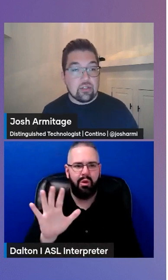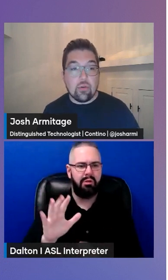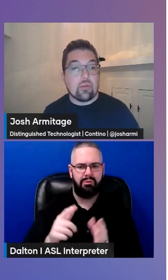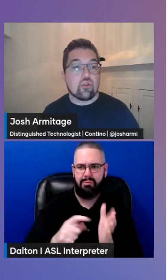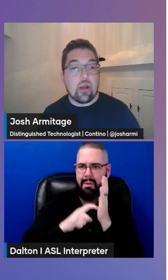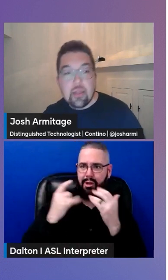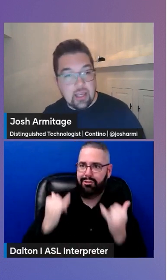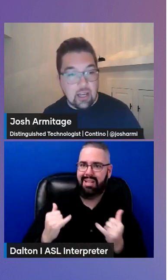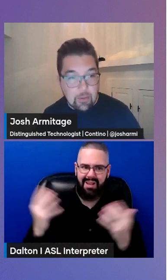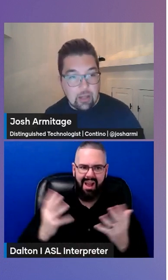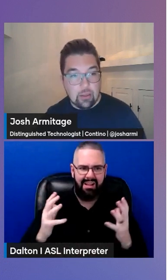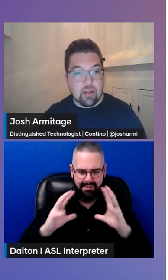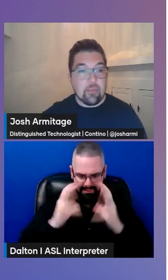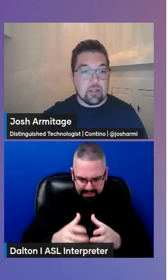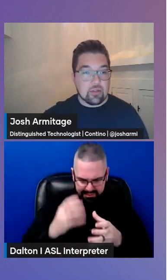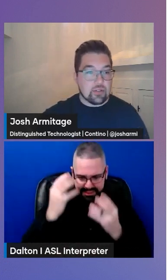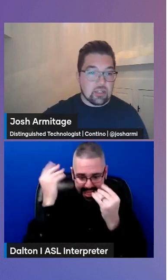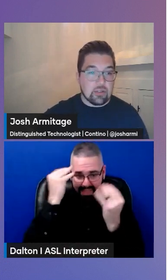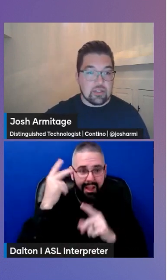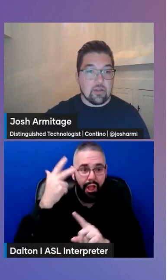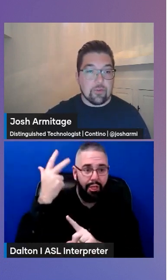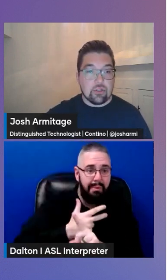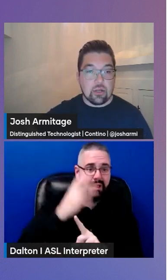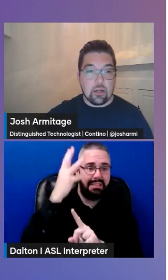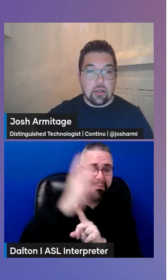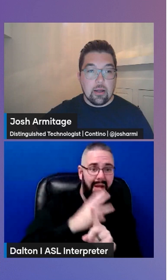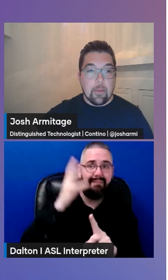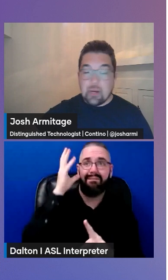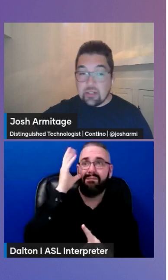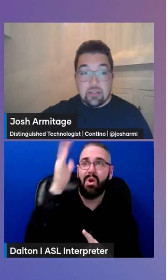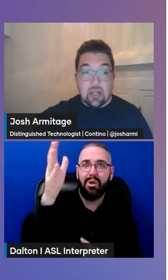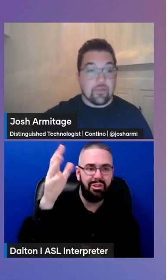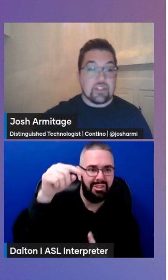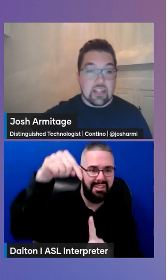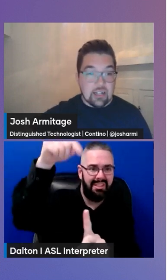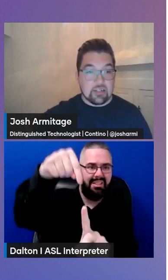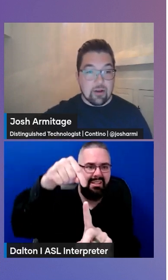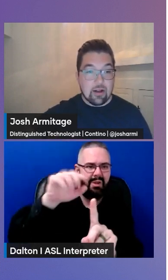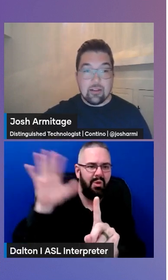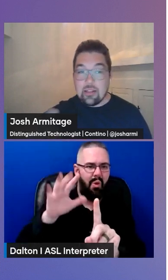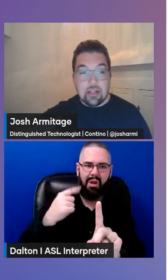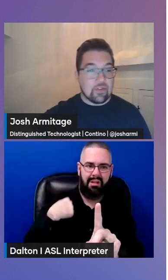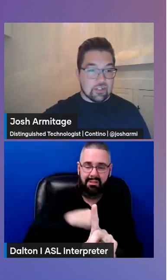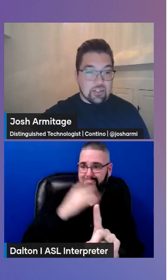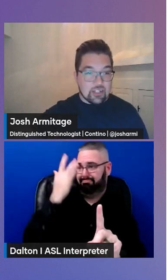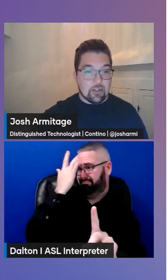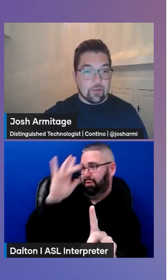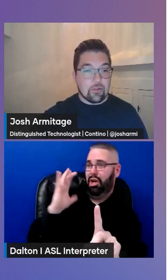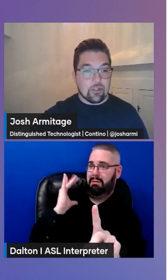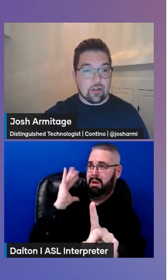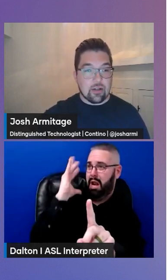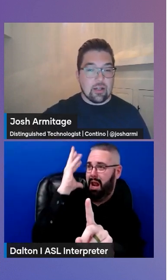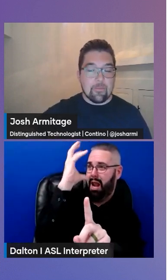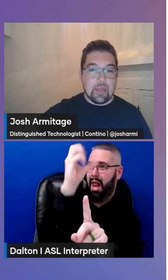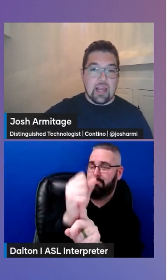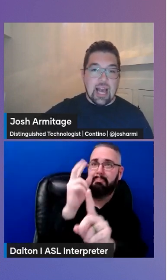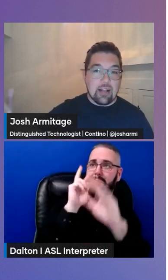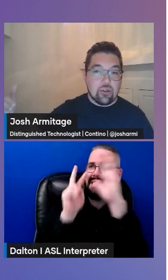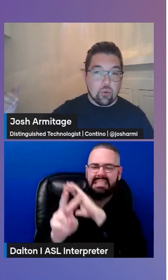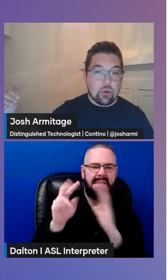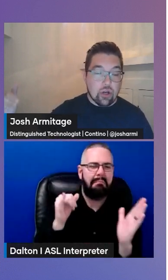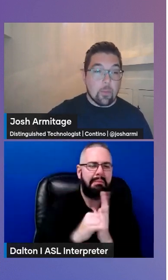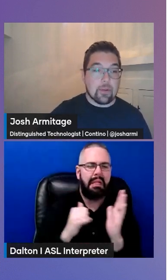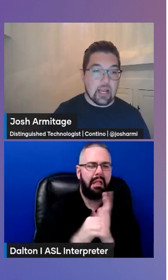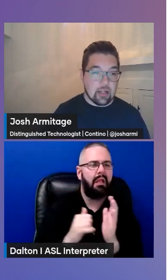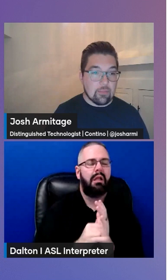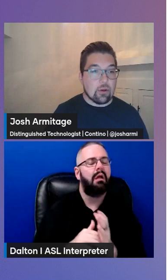today. Don't try and think about 3 months or 6 months in the future because none of us are that smart. None of us can see the future. And